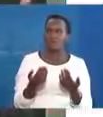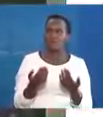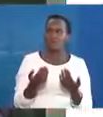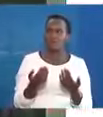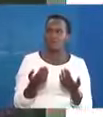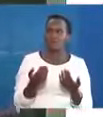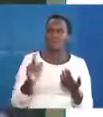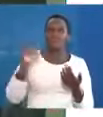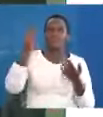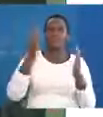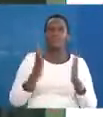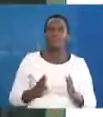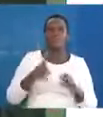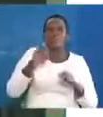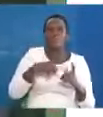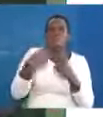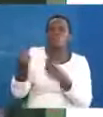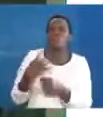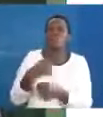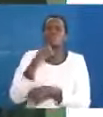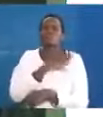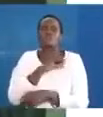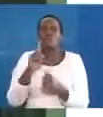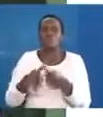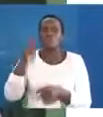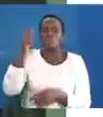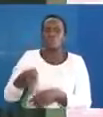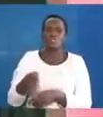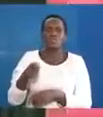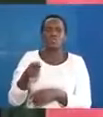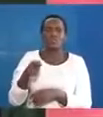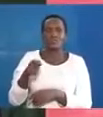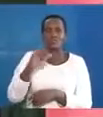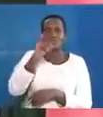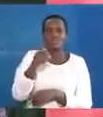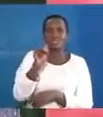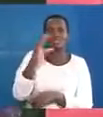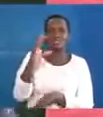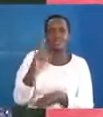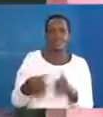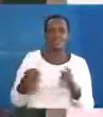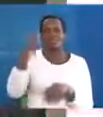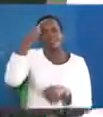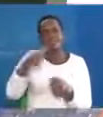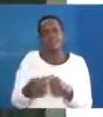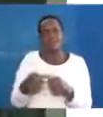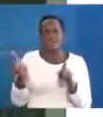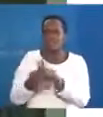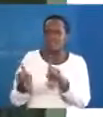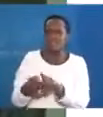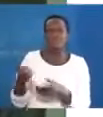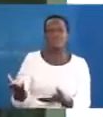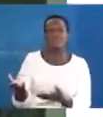and report to the Judicial Service Commission, but appointed by the Chief Justice. Of course, this fellow cannot oversight the Chief